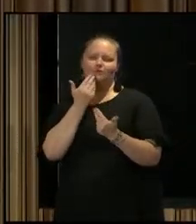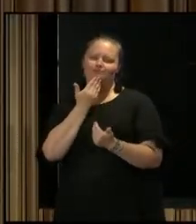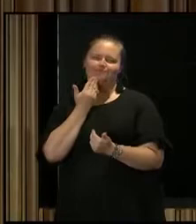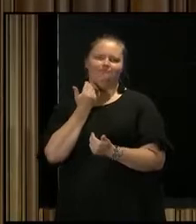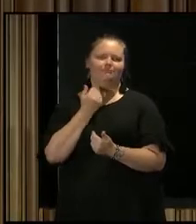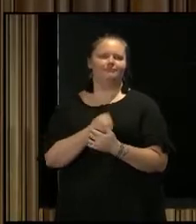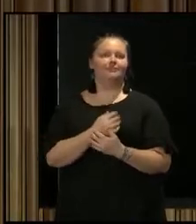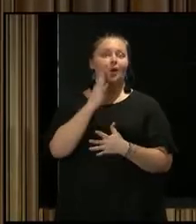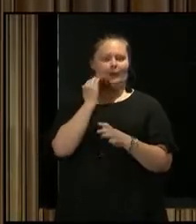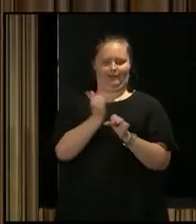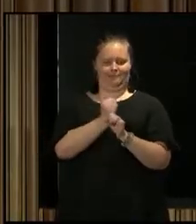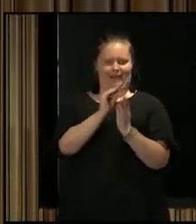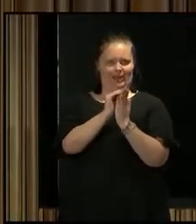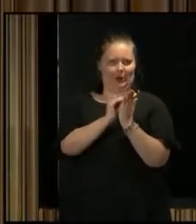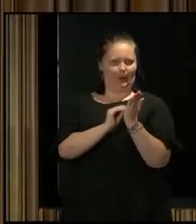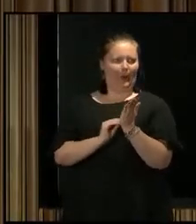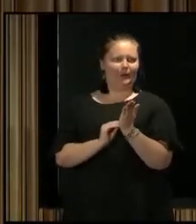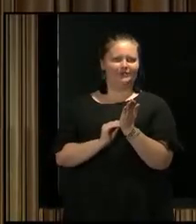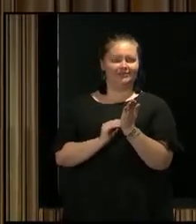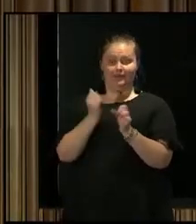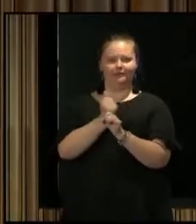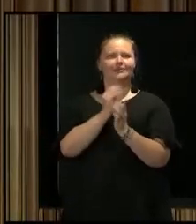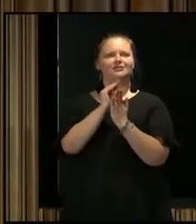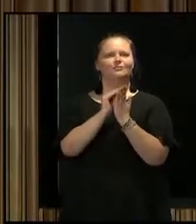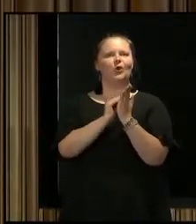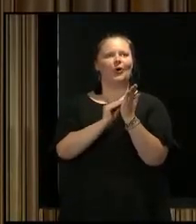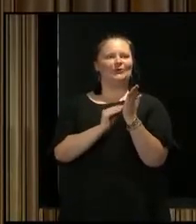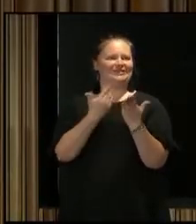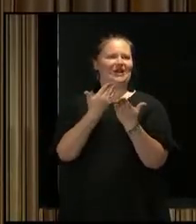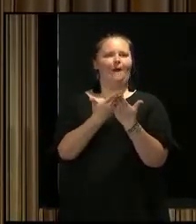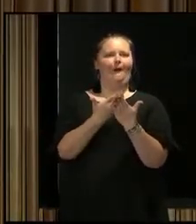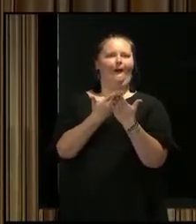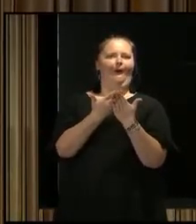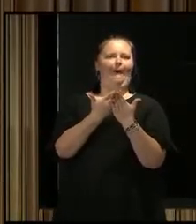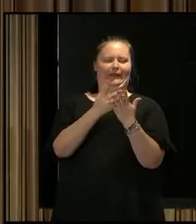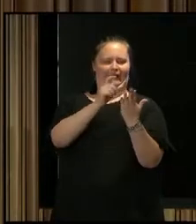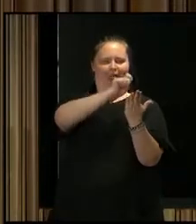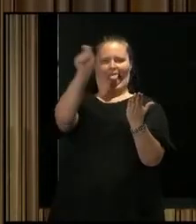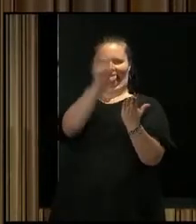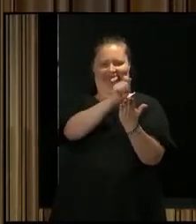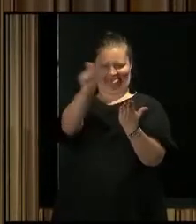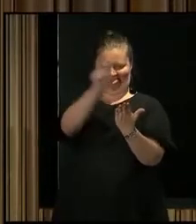When I prepared these notes, I've make some notes on what was, and I've got scribble everywhere.